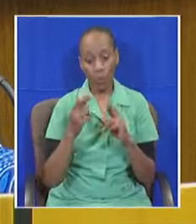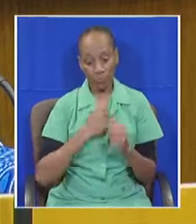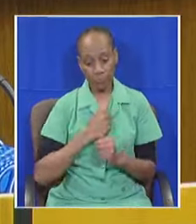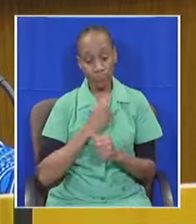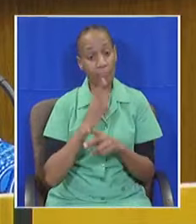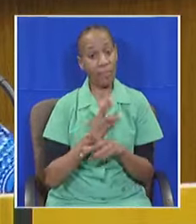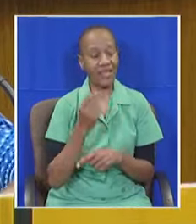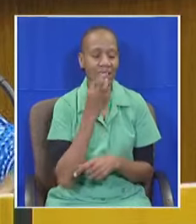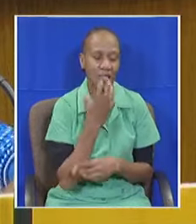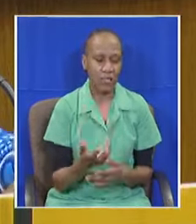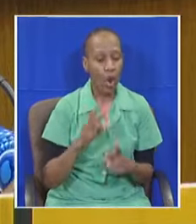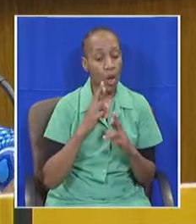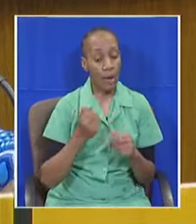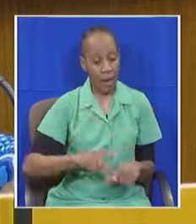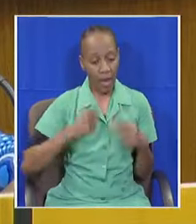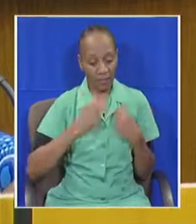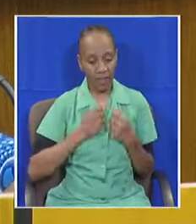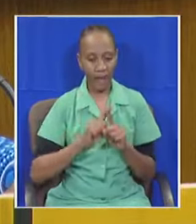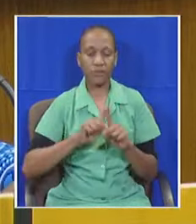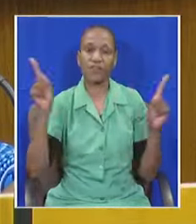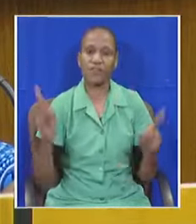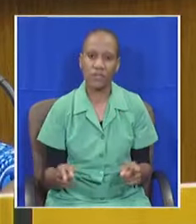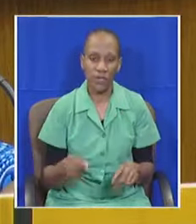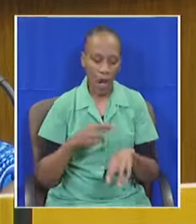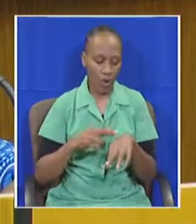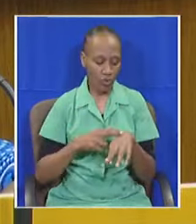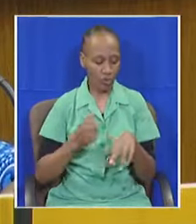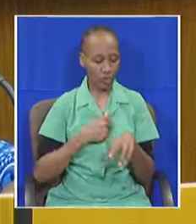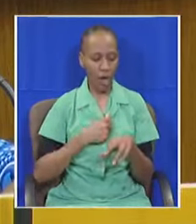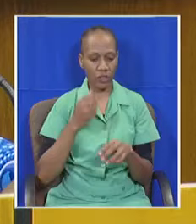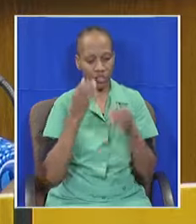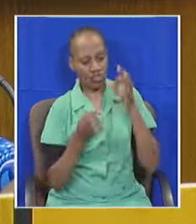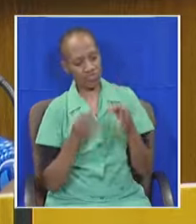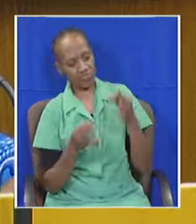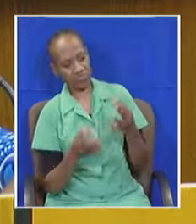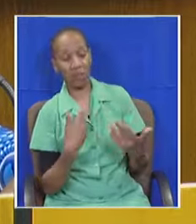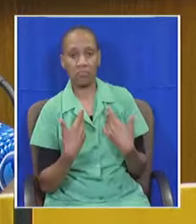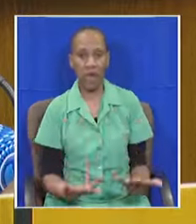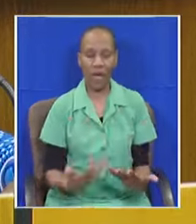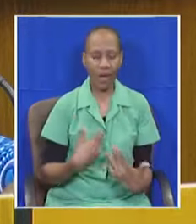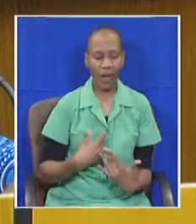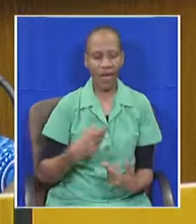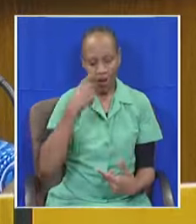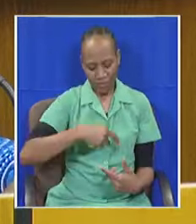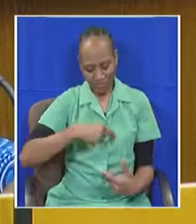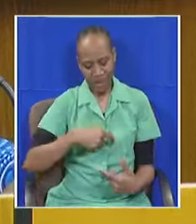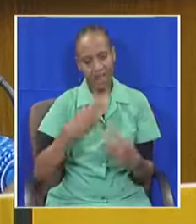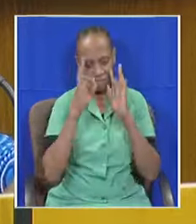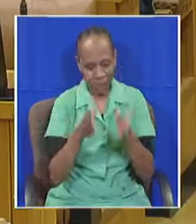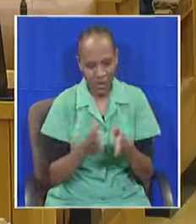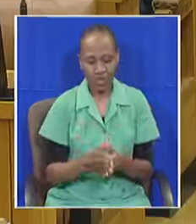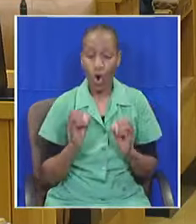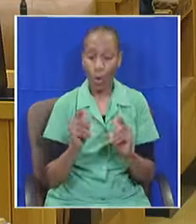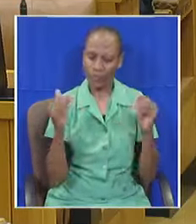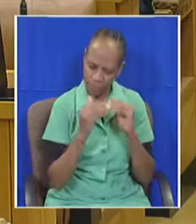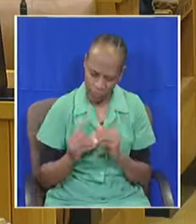I would have a different life, that I would never be judged by the color of my skin, but the content of my character, that I would have equal